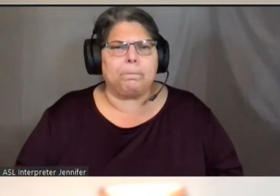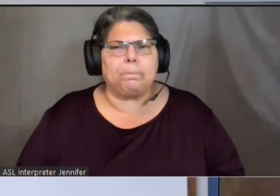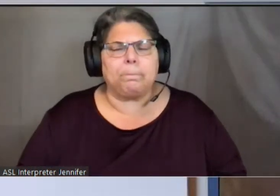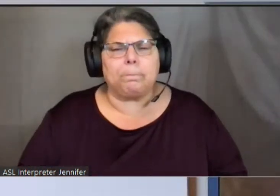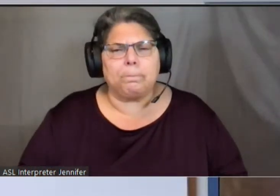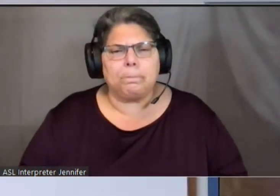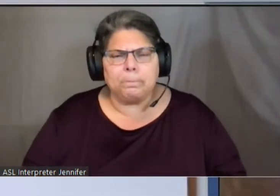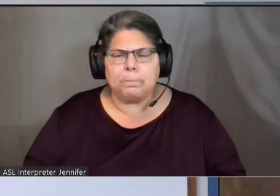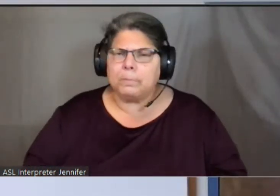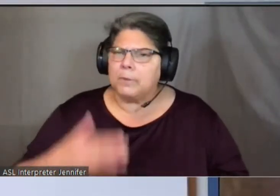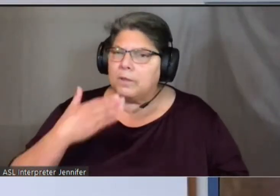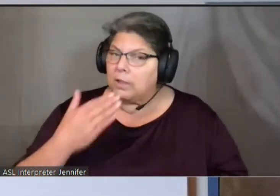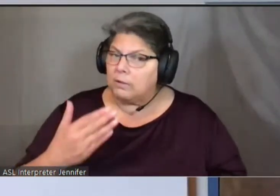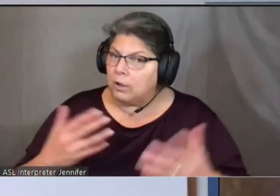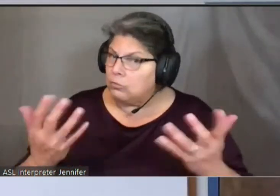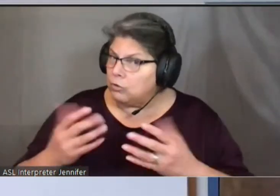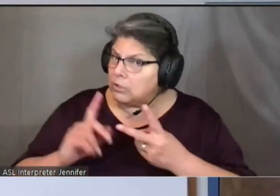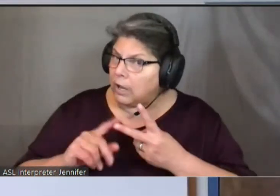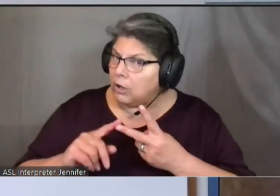And for your follow-up.